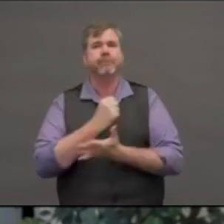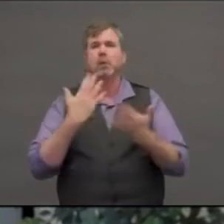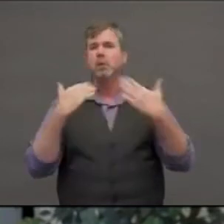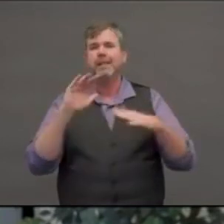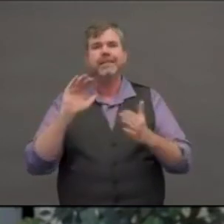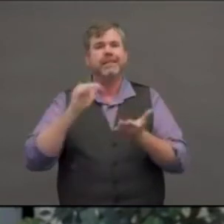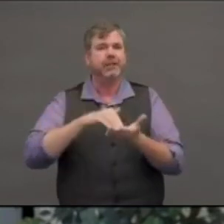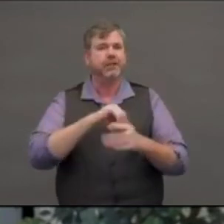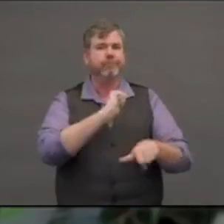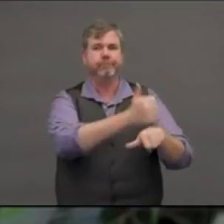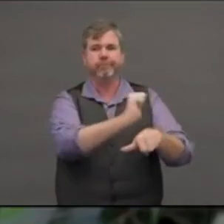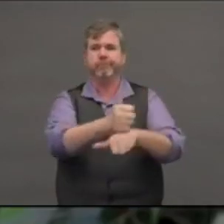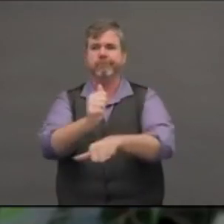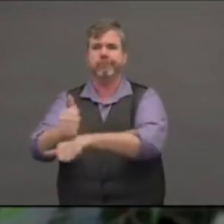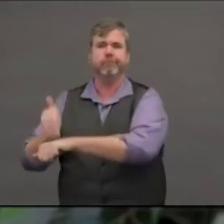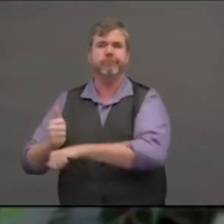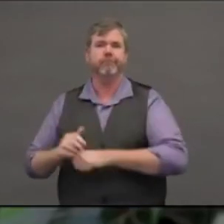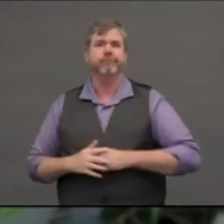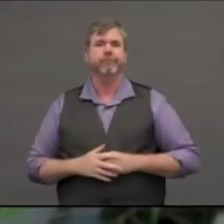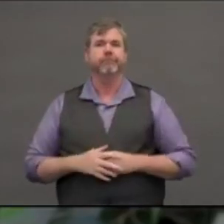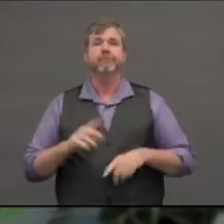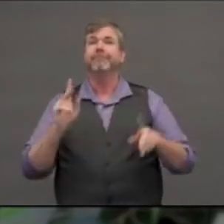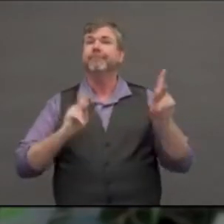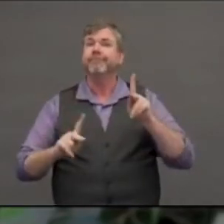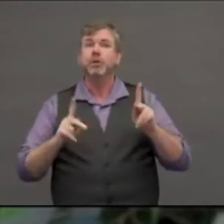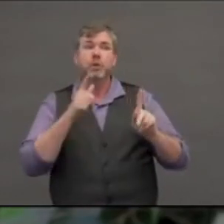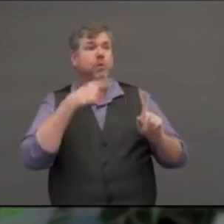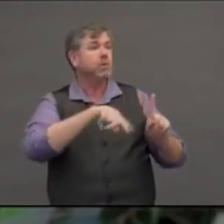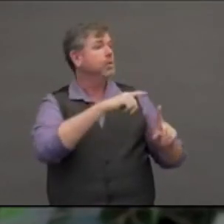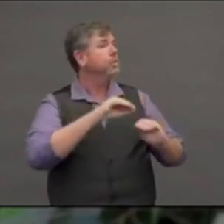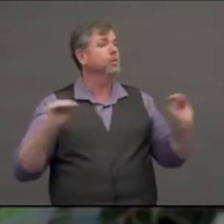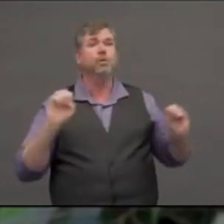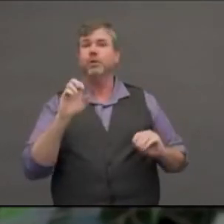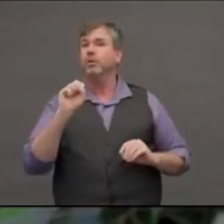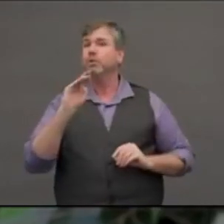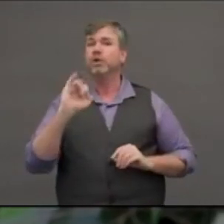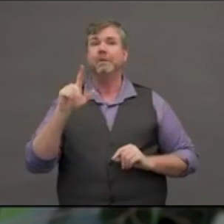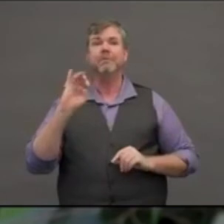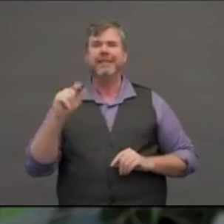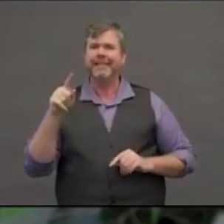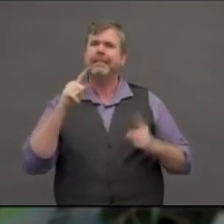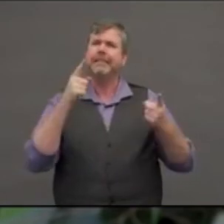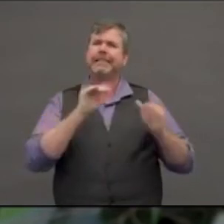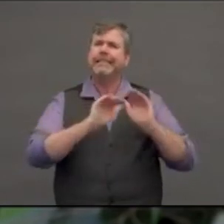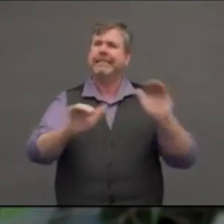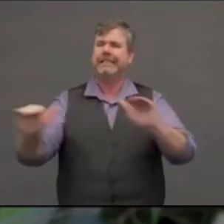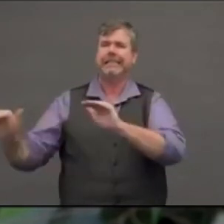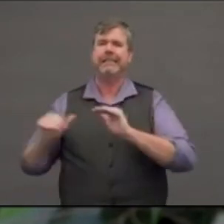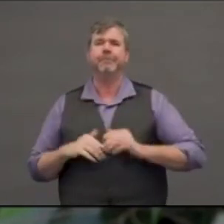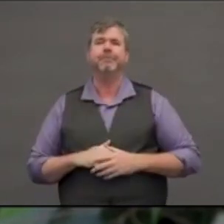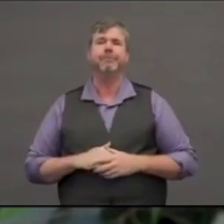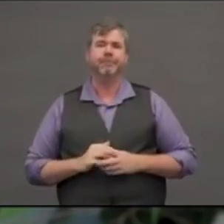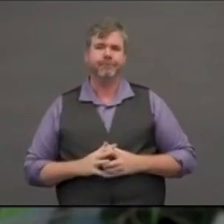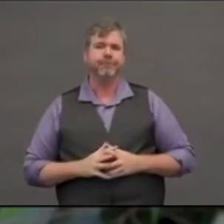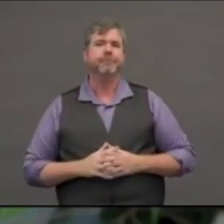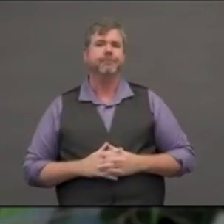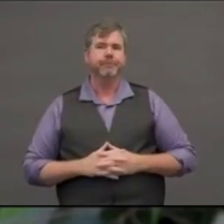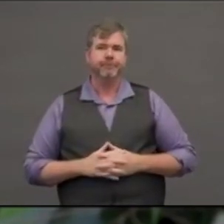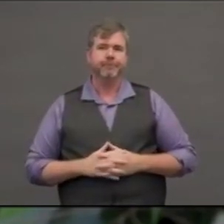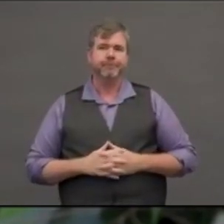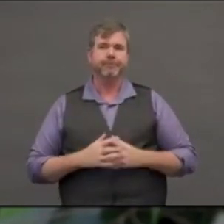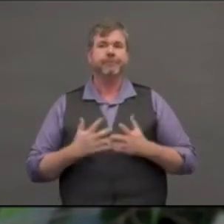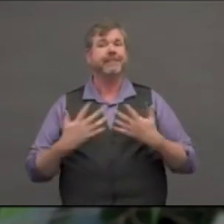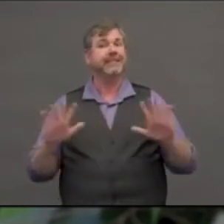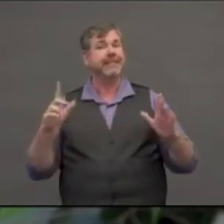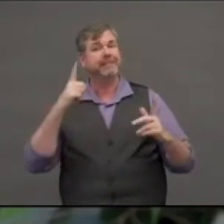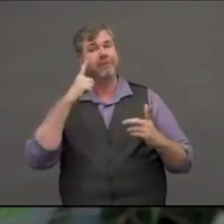let them know about those cooling centers because we want to be safe here in the county. That will do it for this edition of Live with the County of